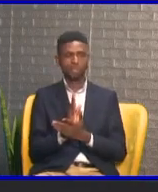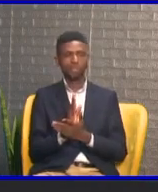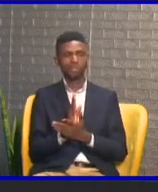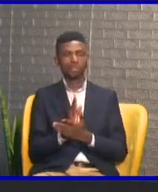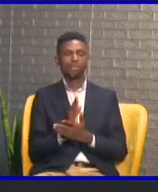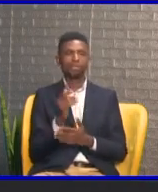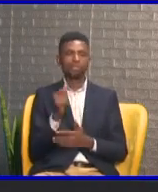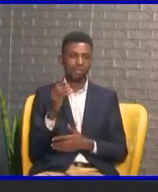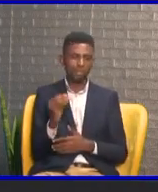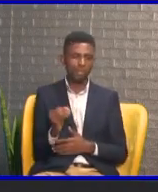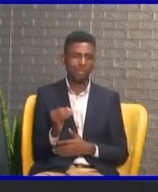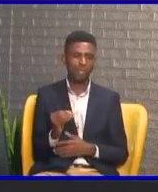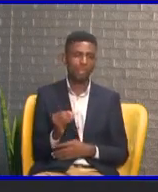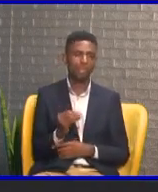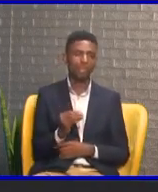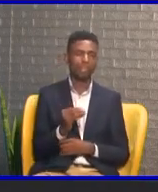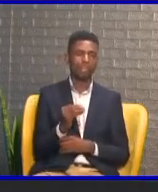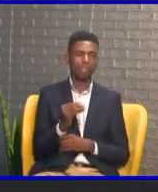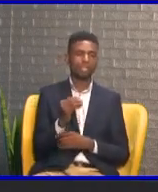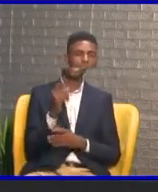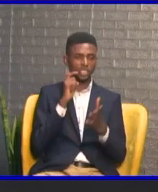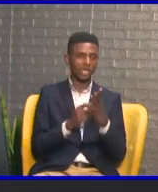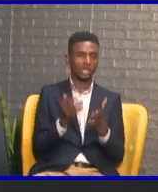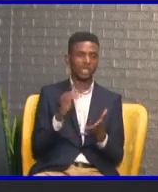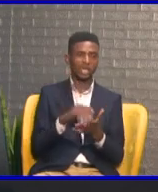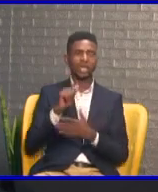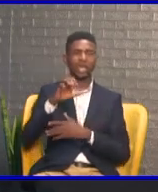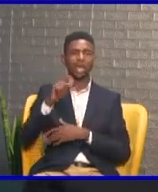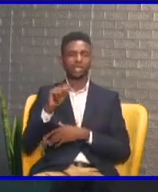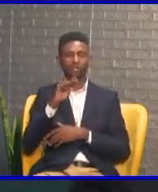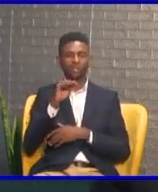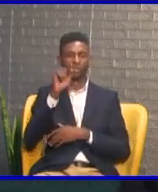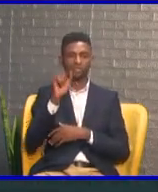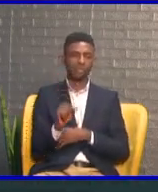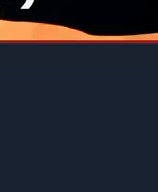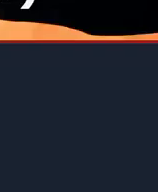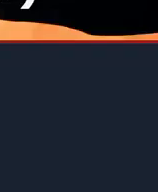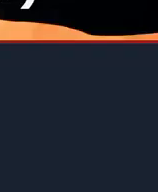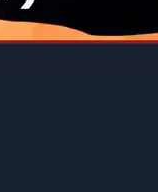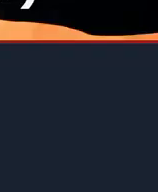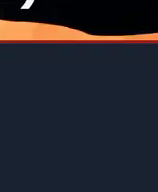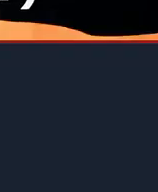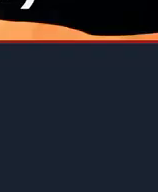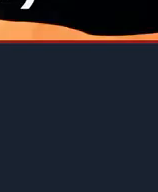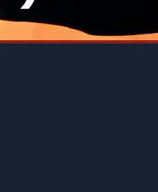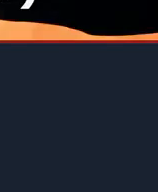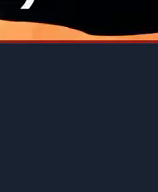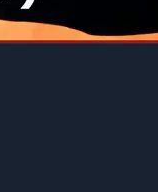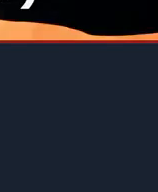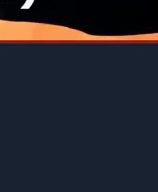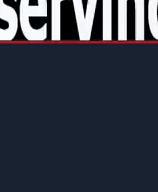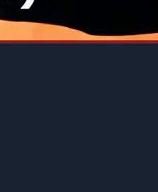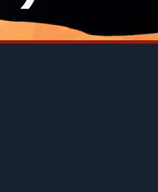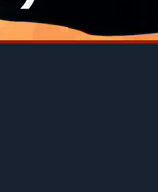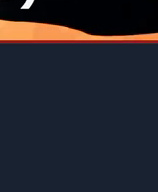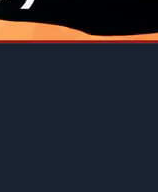So guess what? Go back to that scripture, Acts 14 verse 9. So this man hears Paul preaching. I wonder what Paul